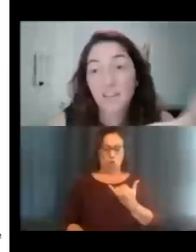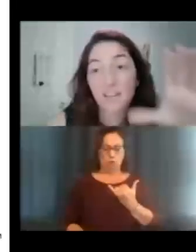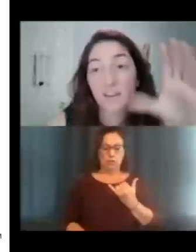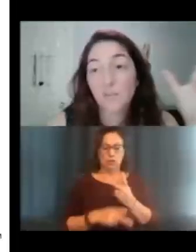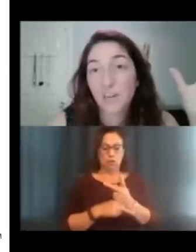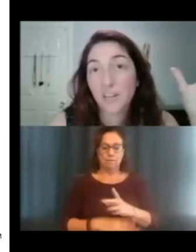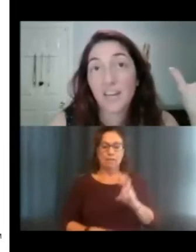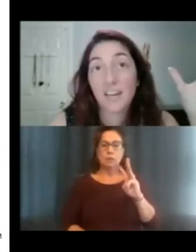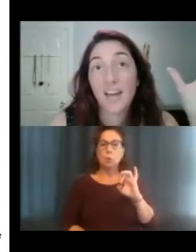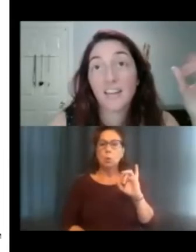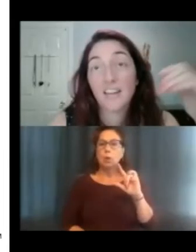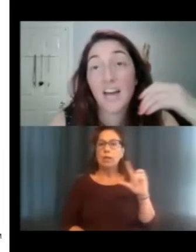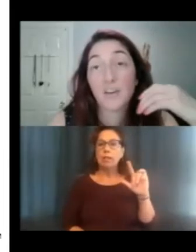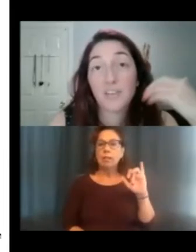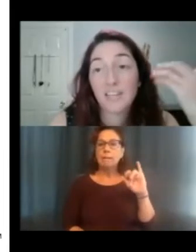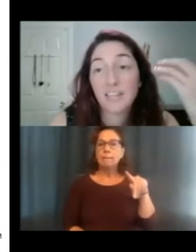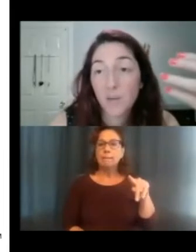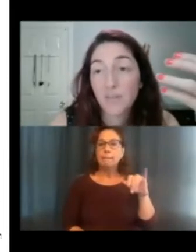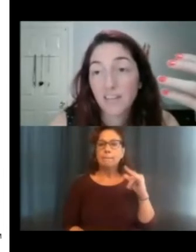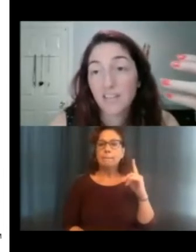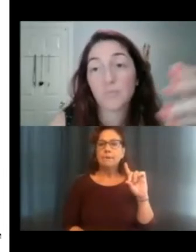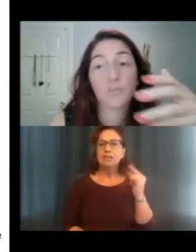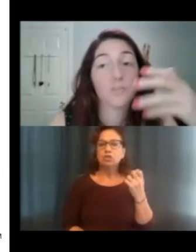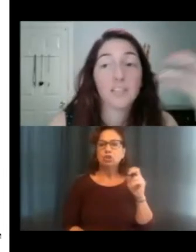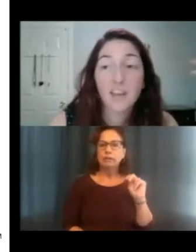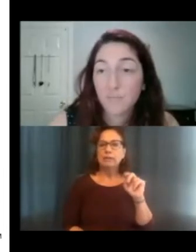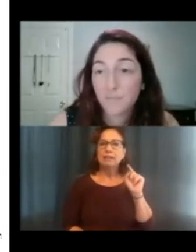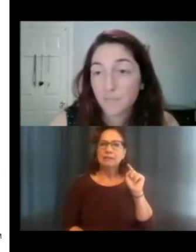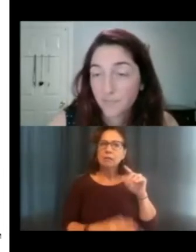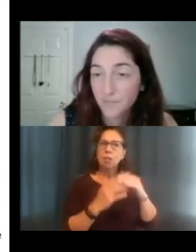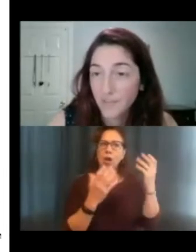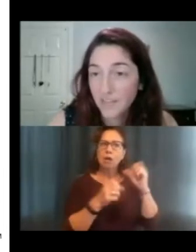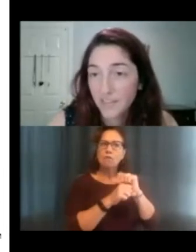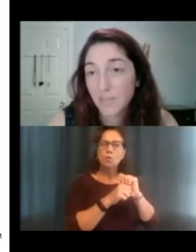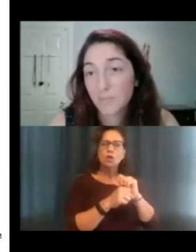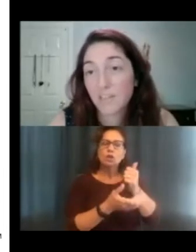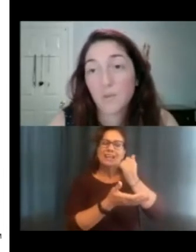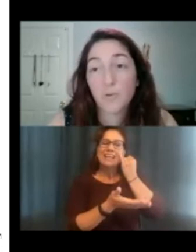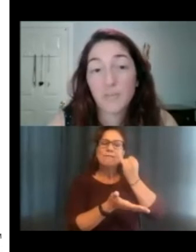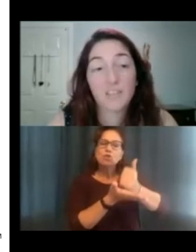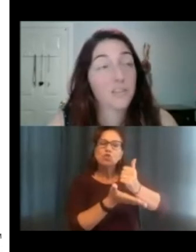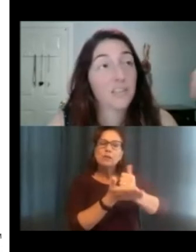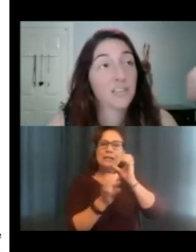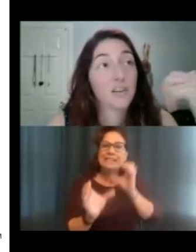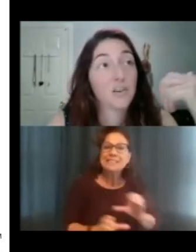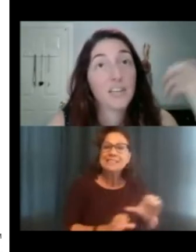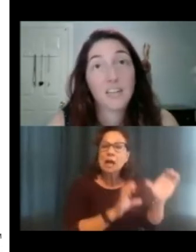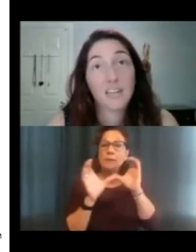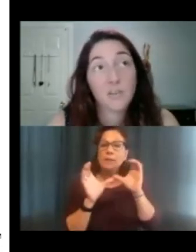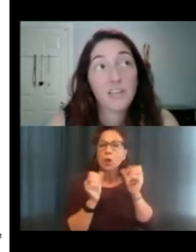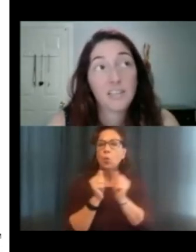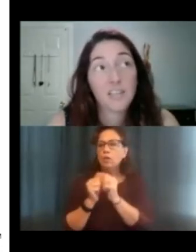has done a ton of work looking at how treating insomnia improves symptoms in comorbid disorders.